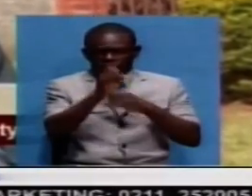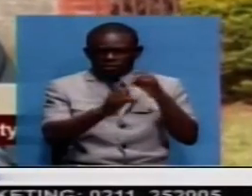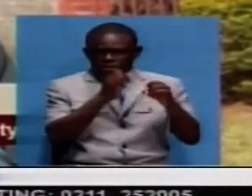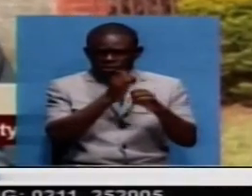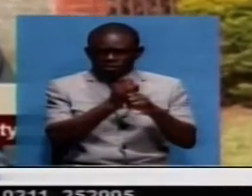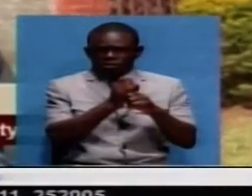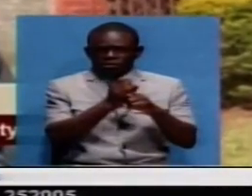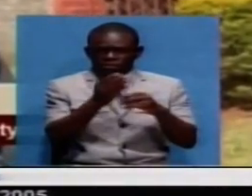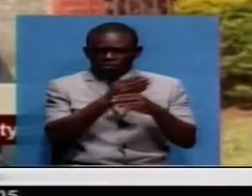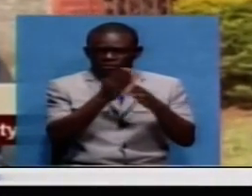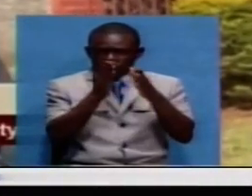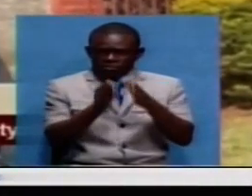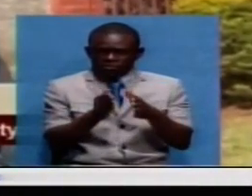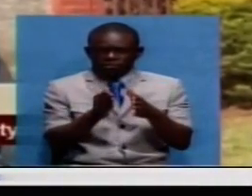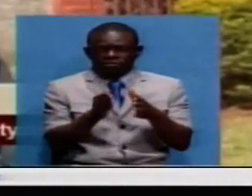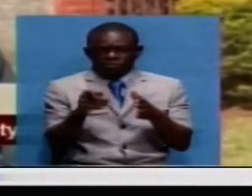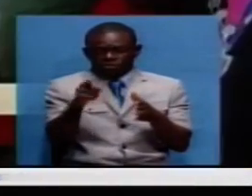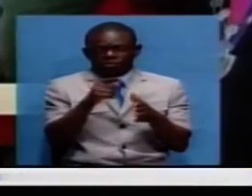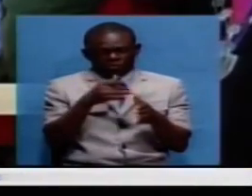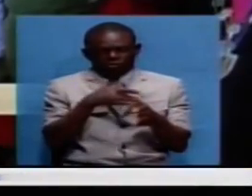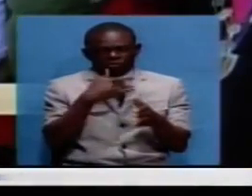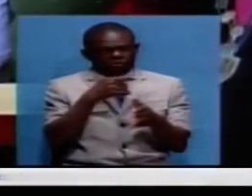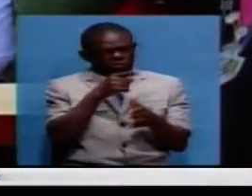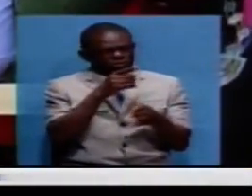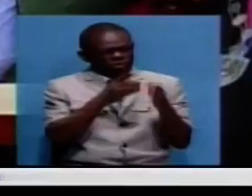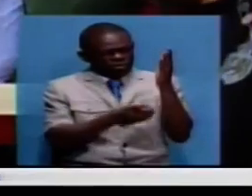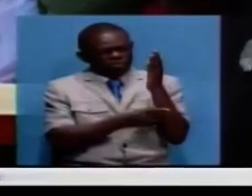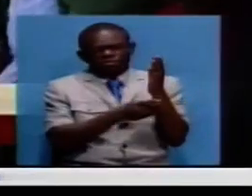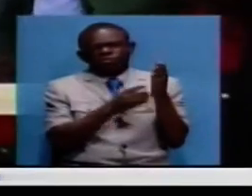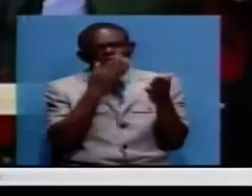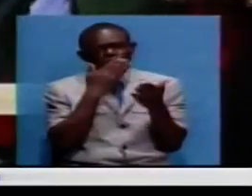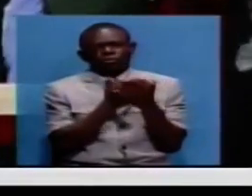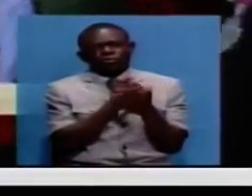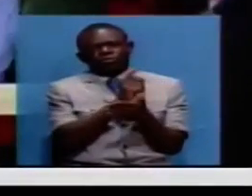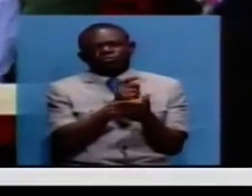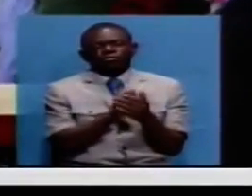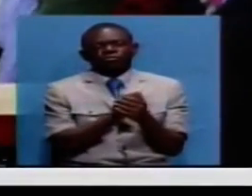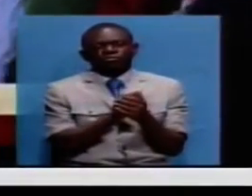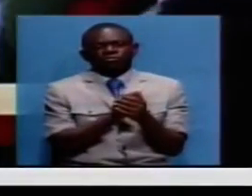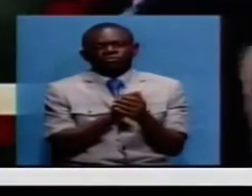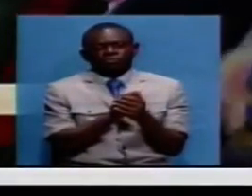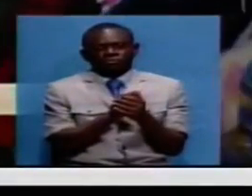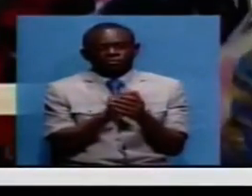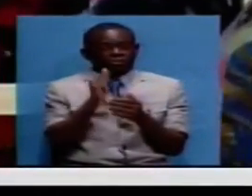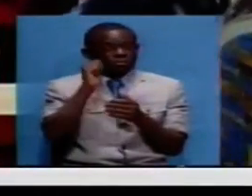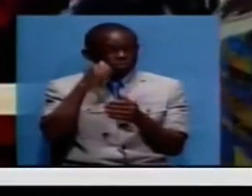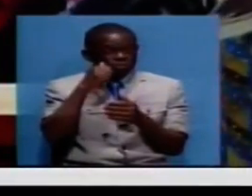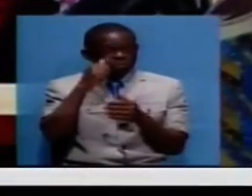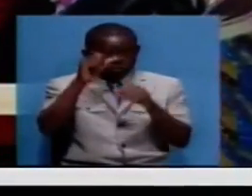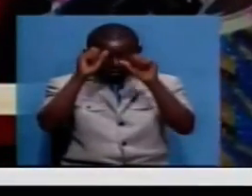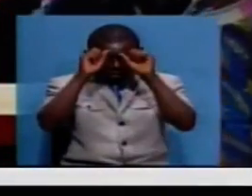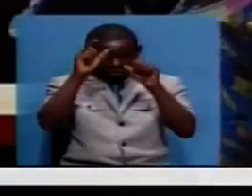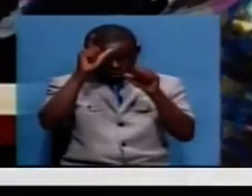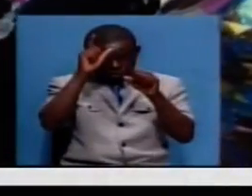a very welcome and timely development. President Lungu will wrap up the day in Mufulira with a groundbreaking ceremony